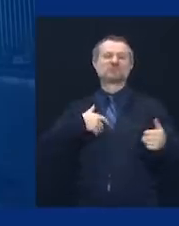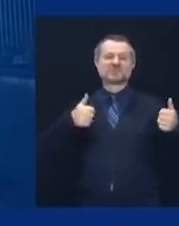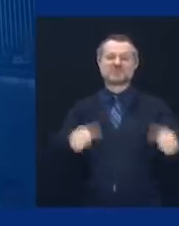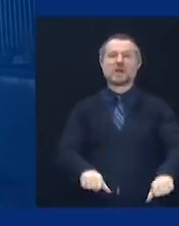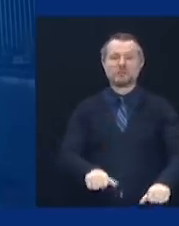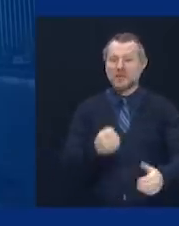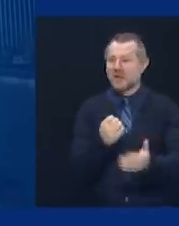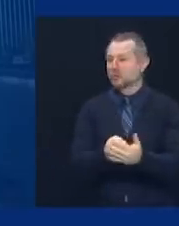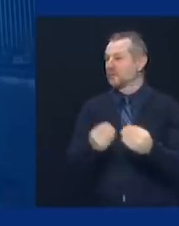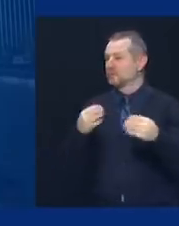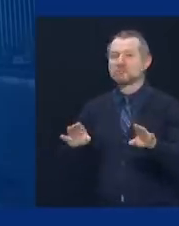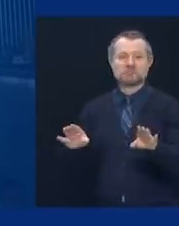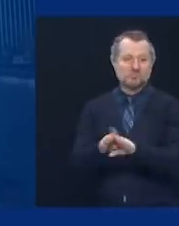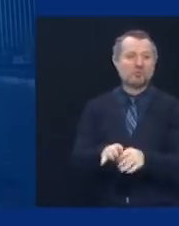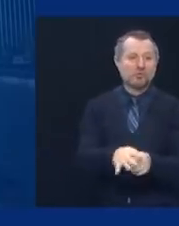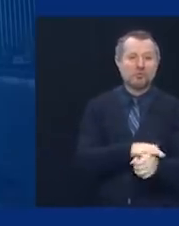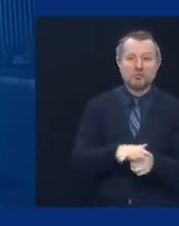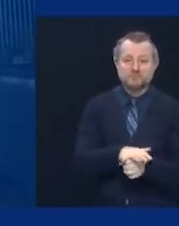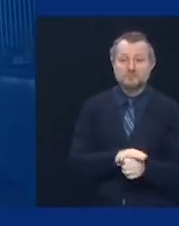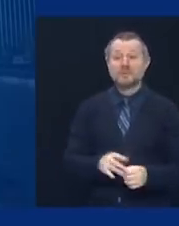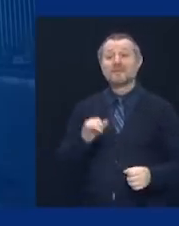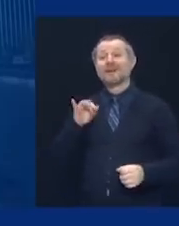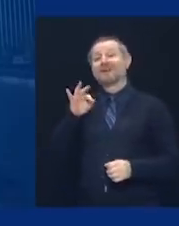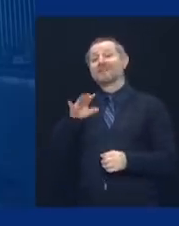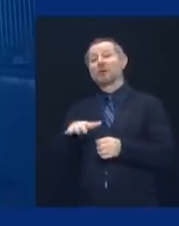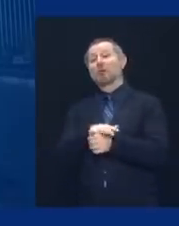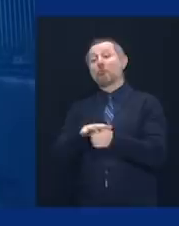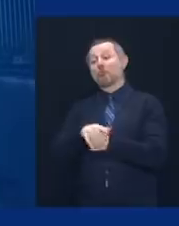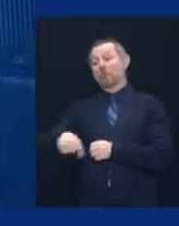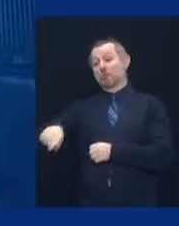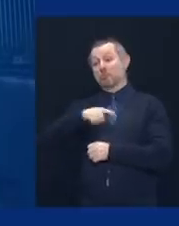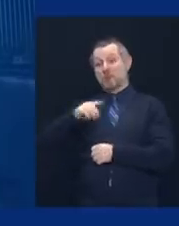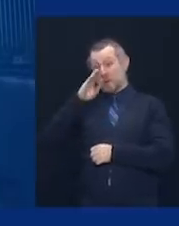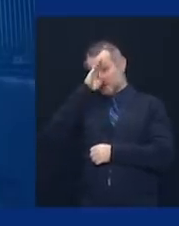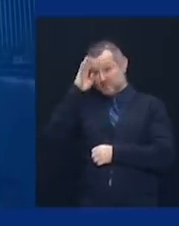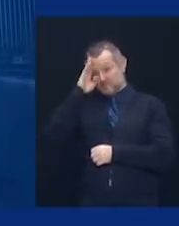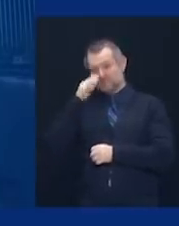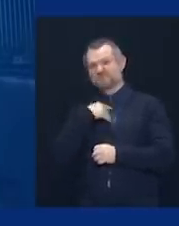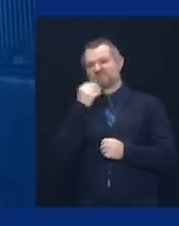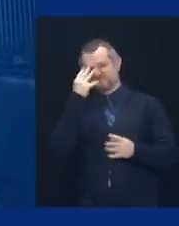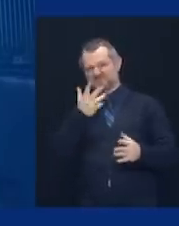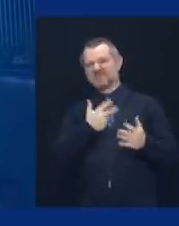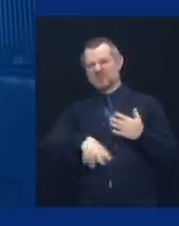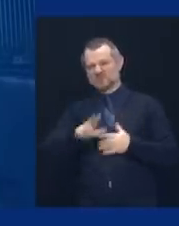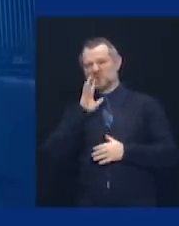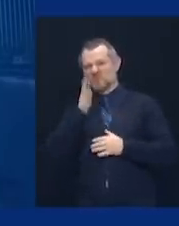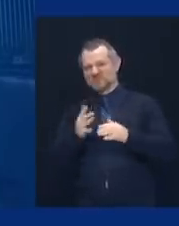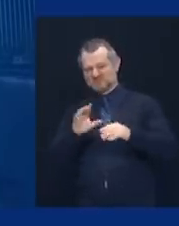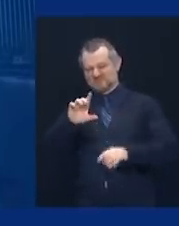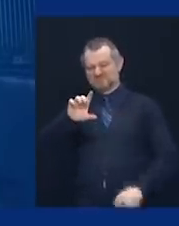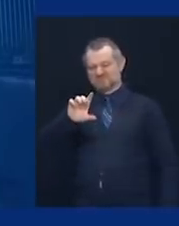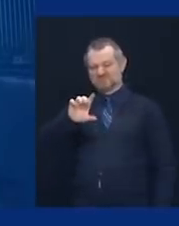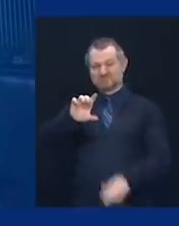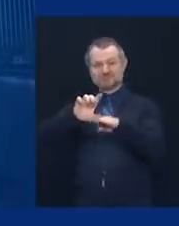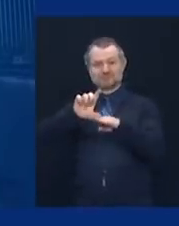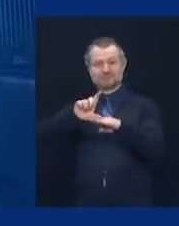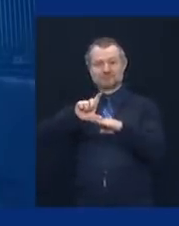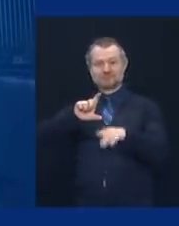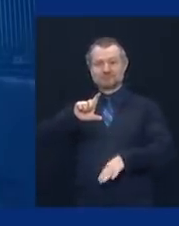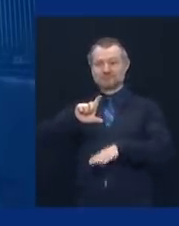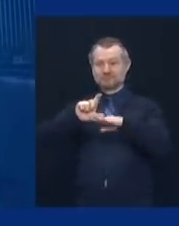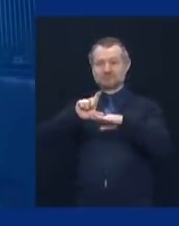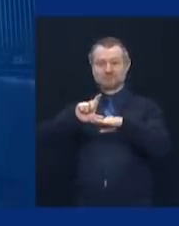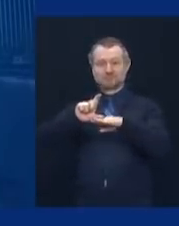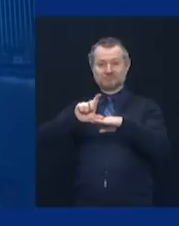going to hit 85% in 3 weeks, we'll have a 15% buffer, that's when we would shut